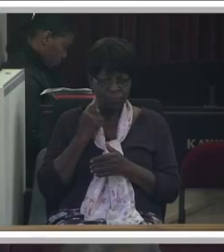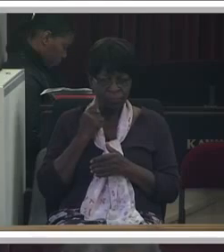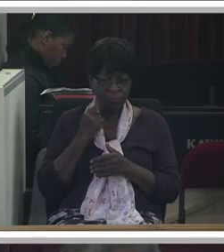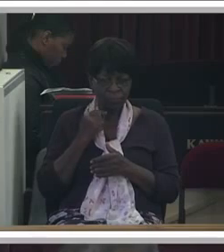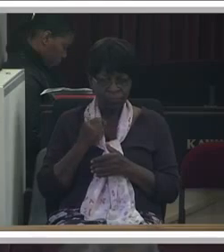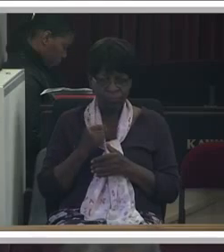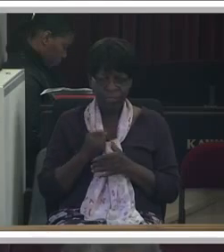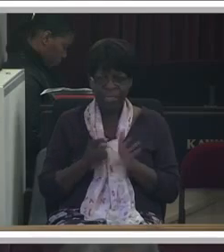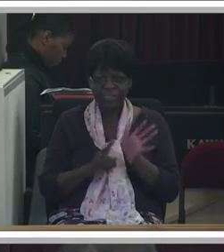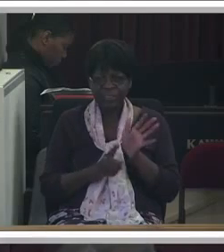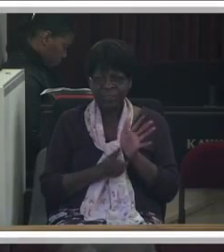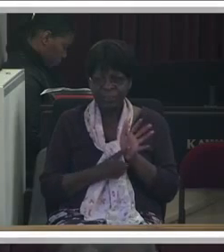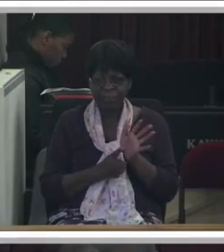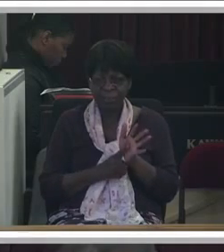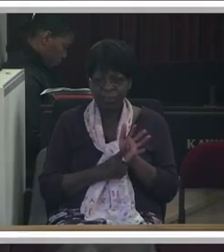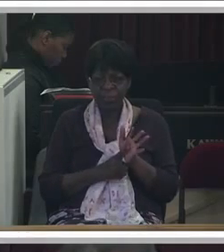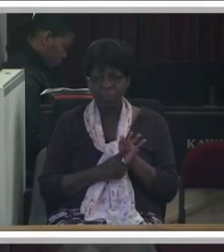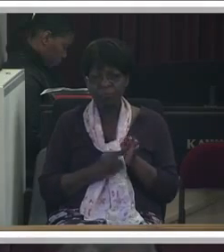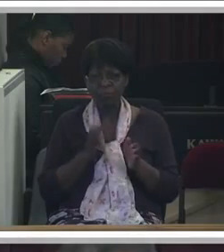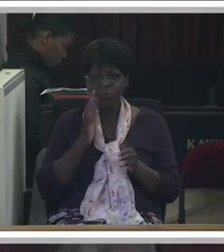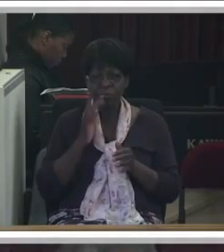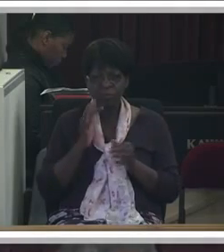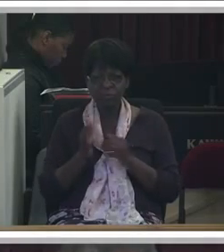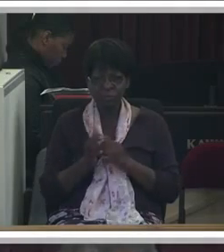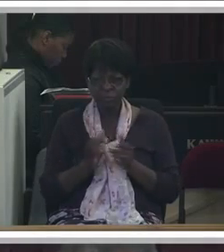supper or the communion service,